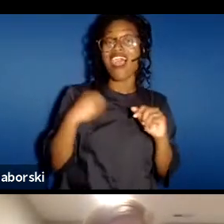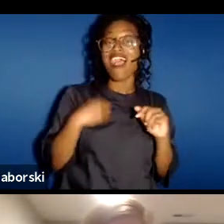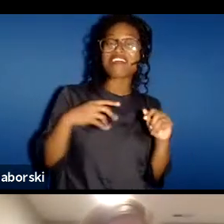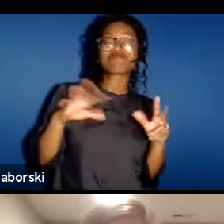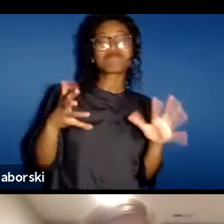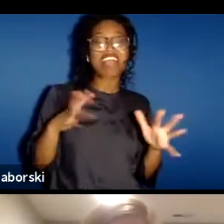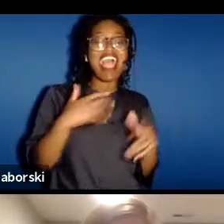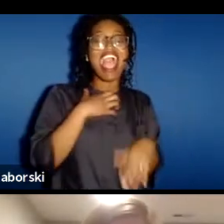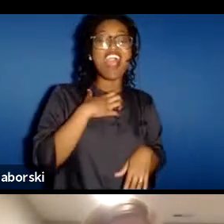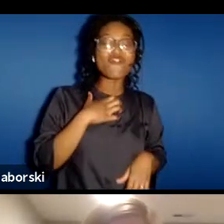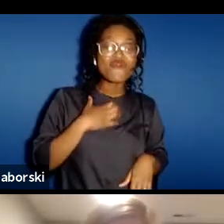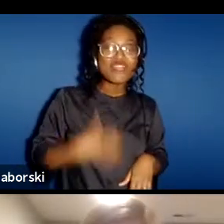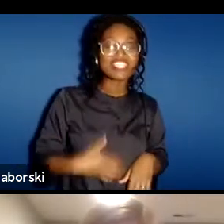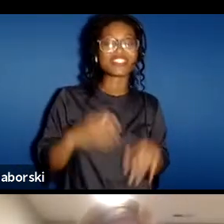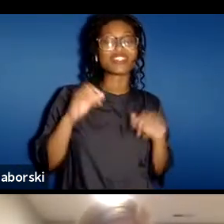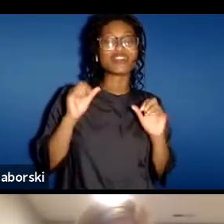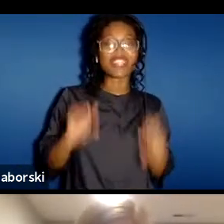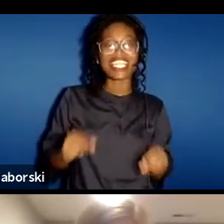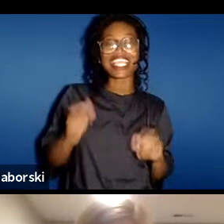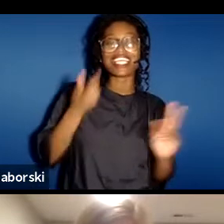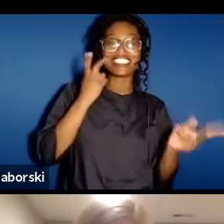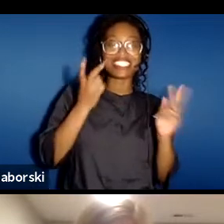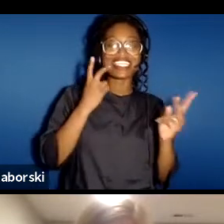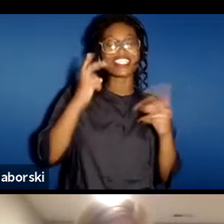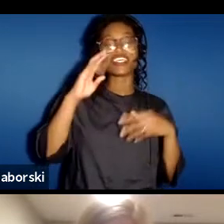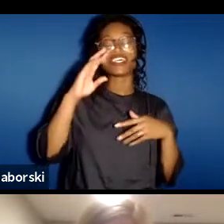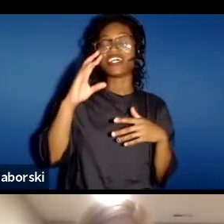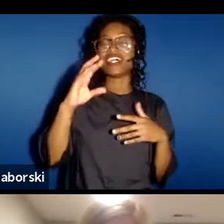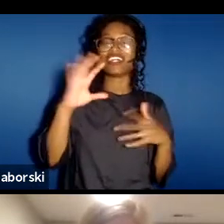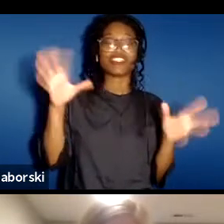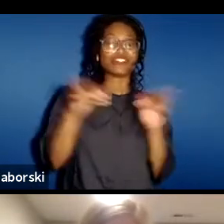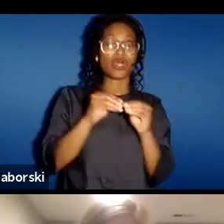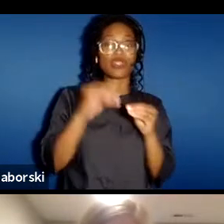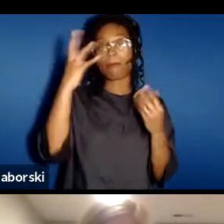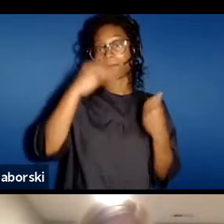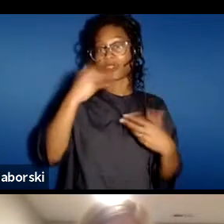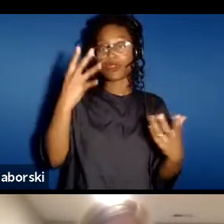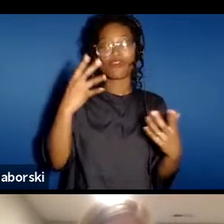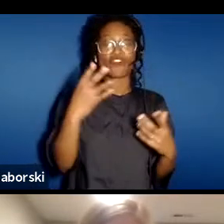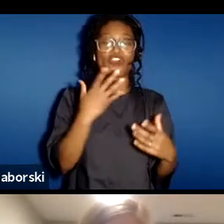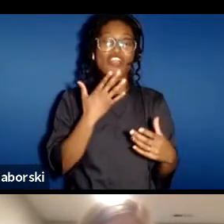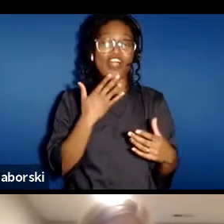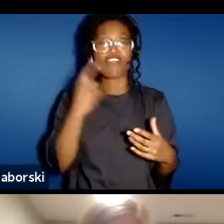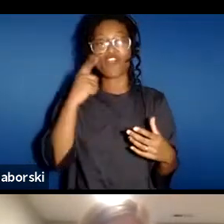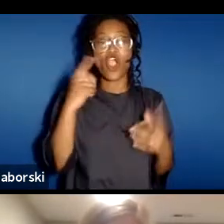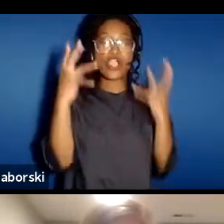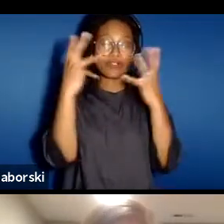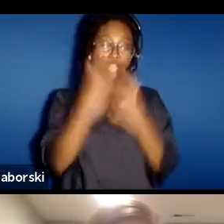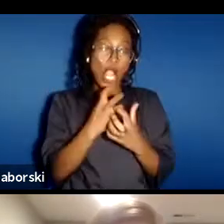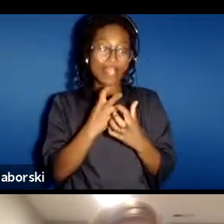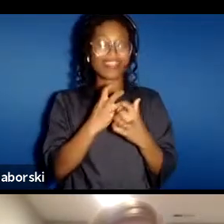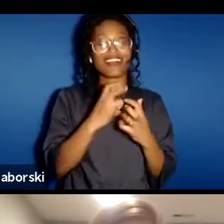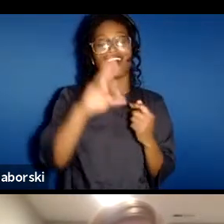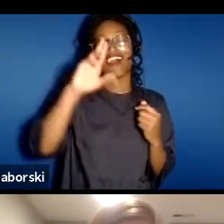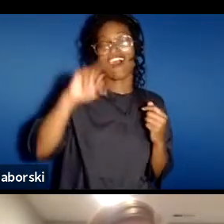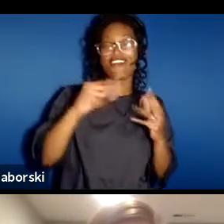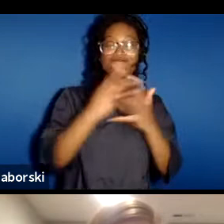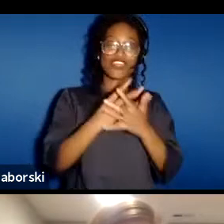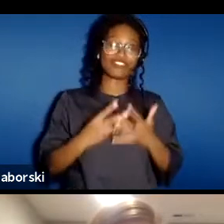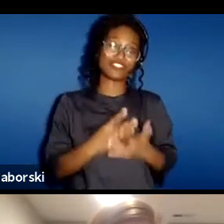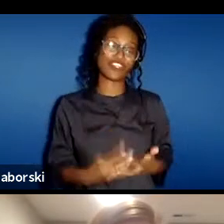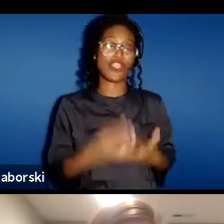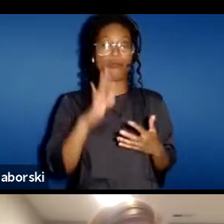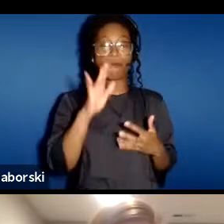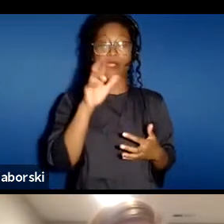just wish we could see the total beautiful color of our dark unfiltered bourbon. Yeah. And instead we covered up half the bottle with this ombre. That